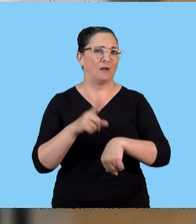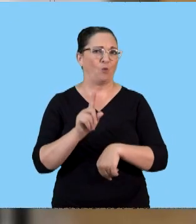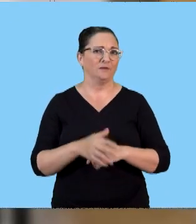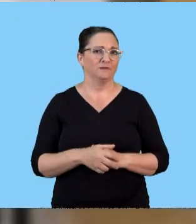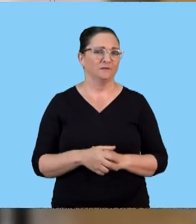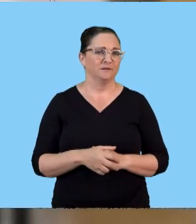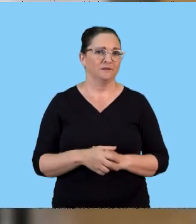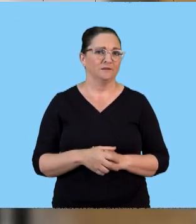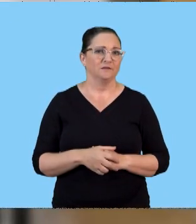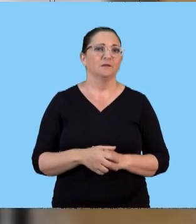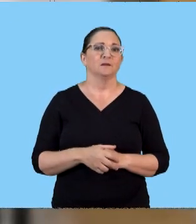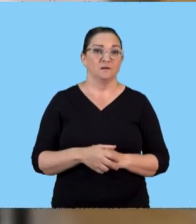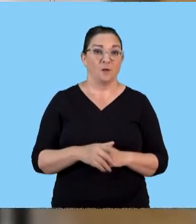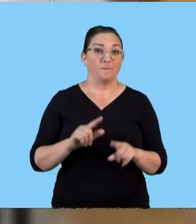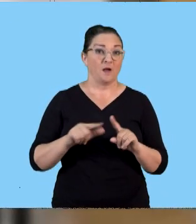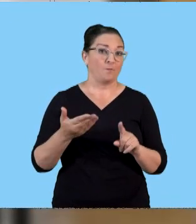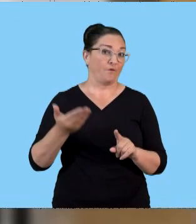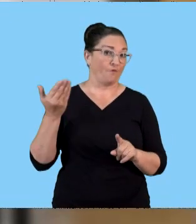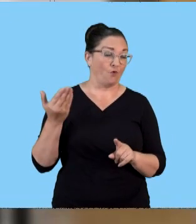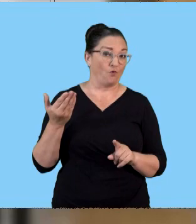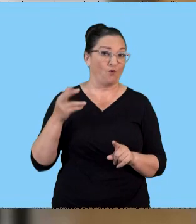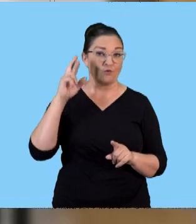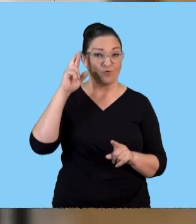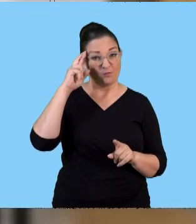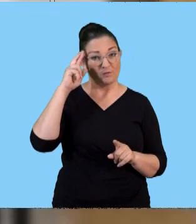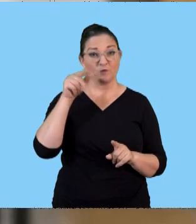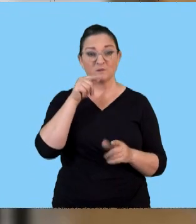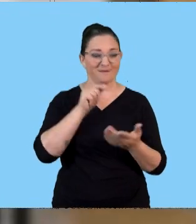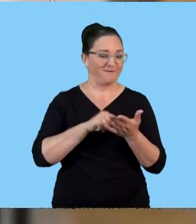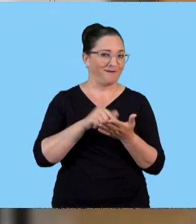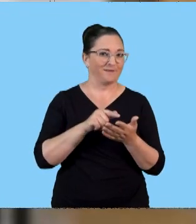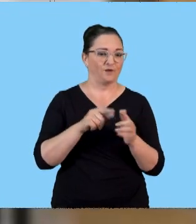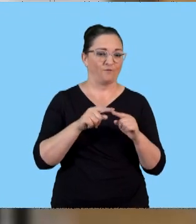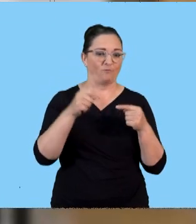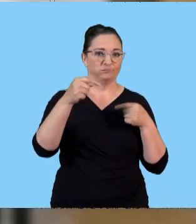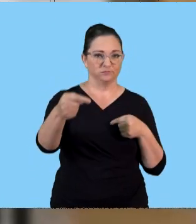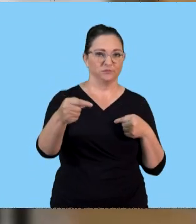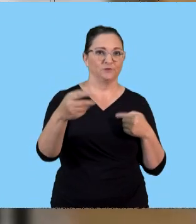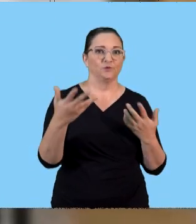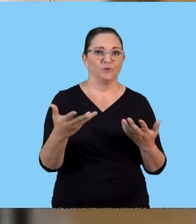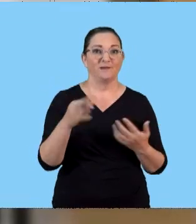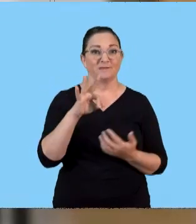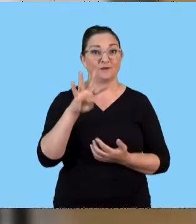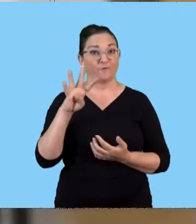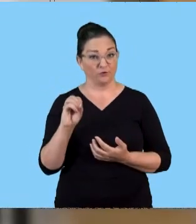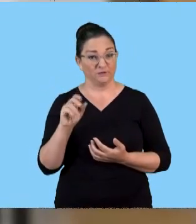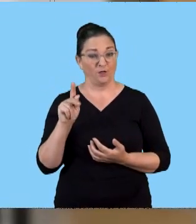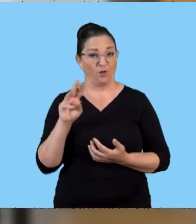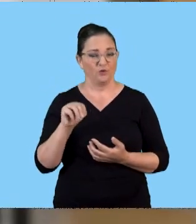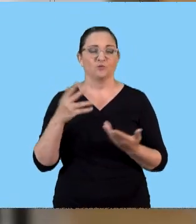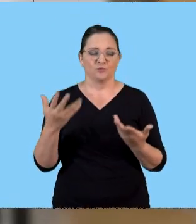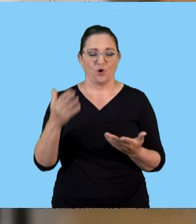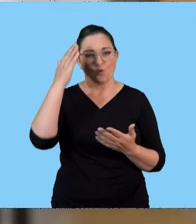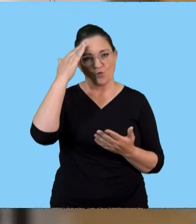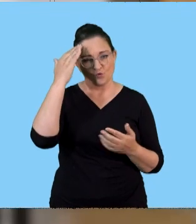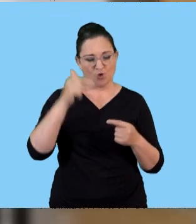time. What else do I know? Remember the previous question. We calculated that the distance between the two places, right, equals